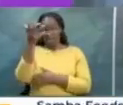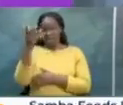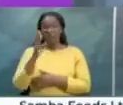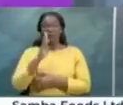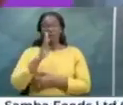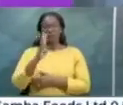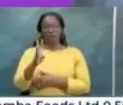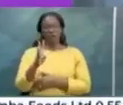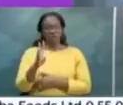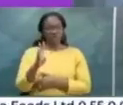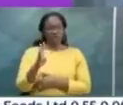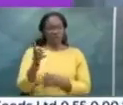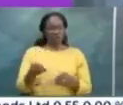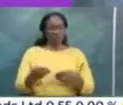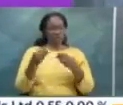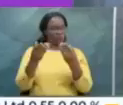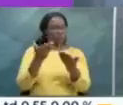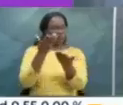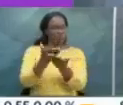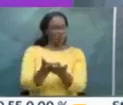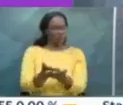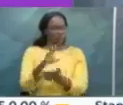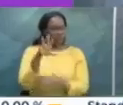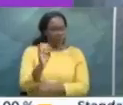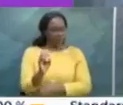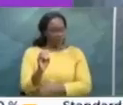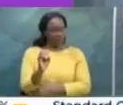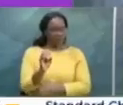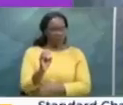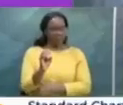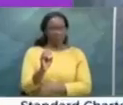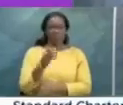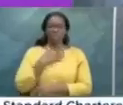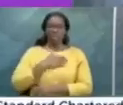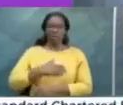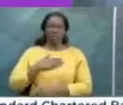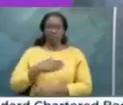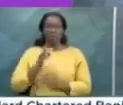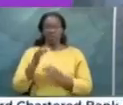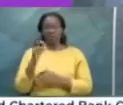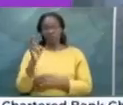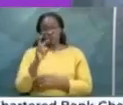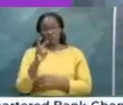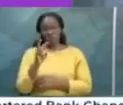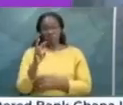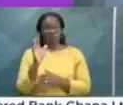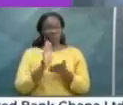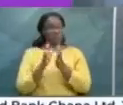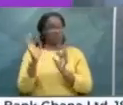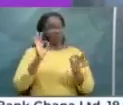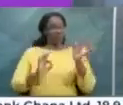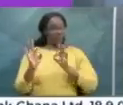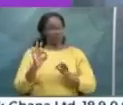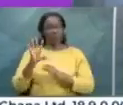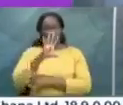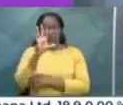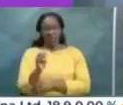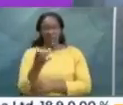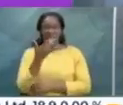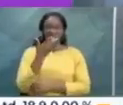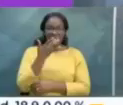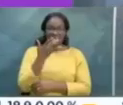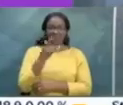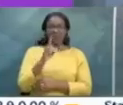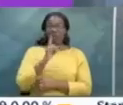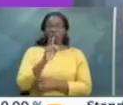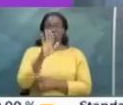400 Kenyan shillings. So we're giving you a discount of 50 Kenyan shillings. So please, if you're looking into looking stylish, with an African taste,